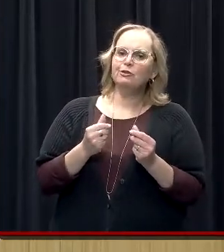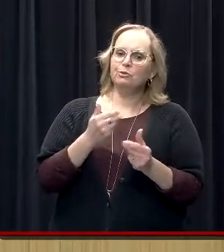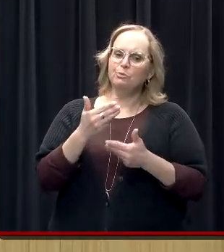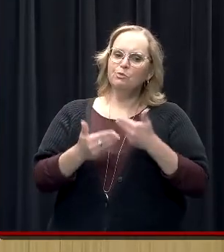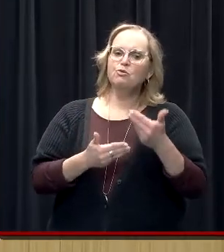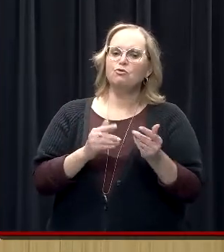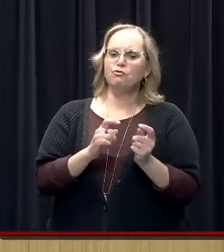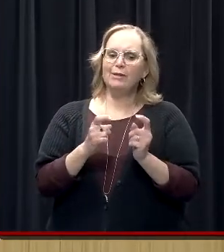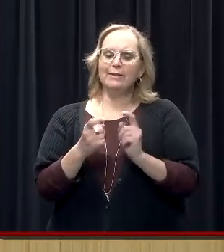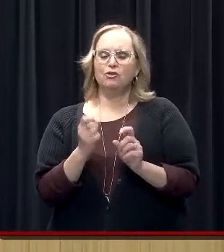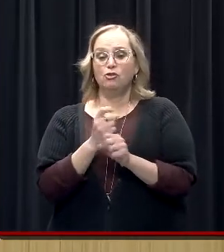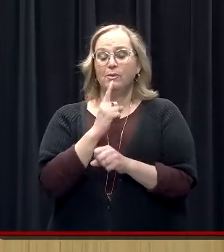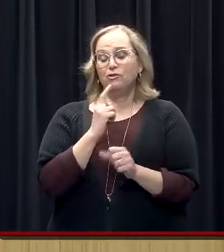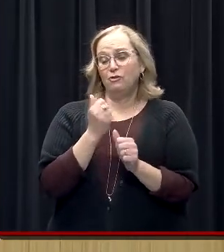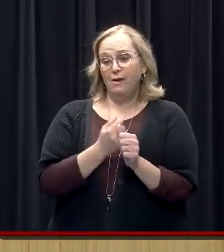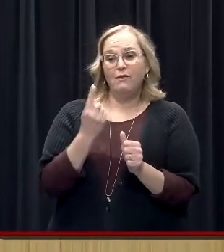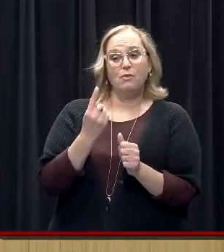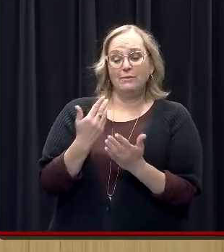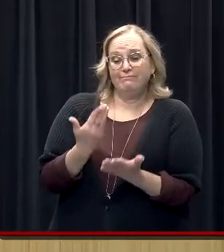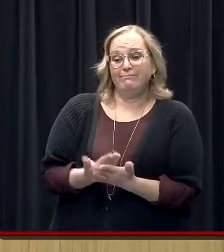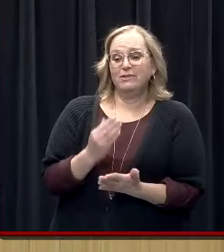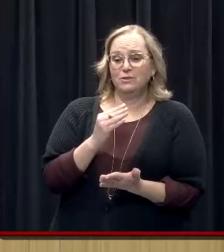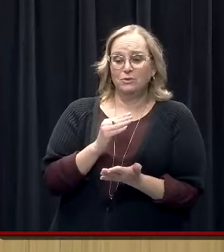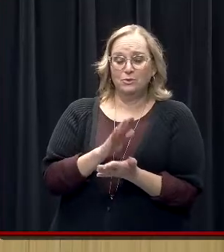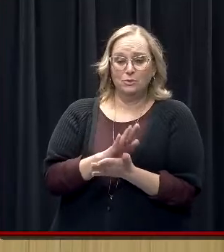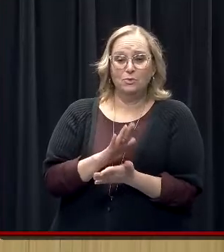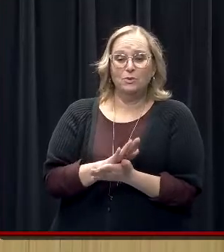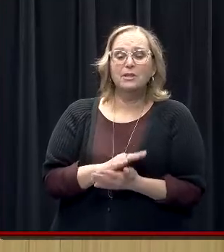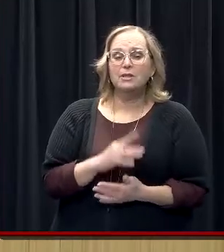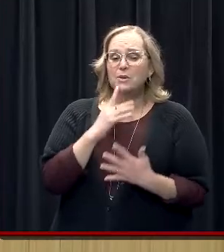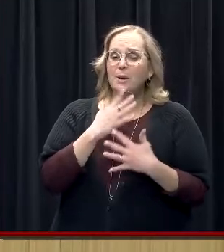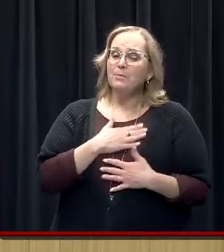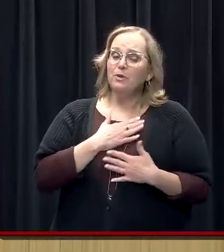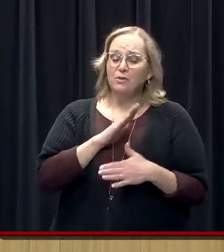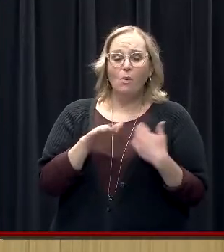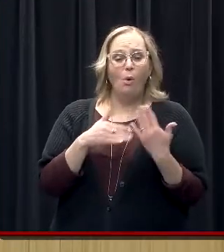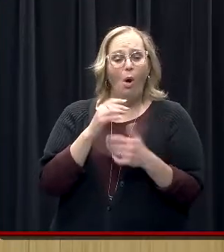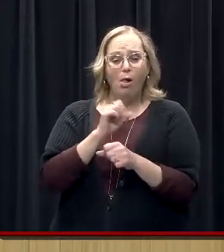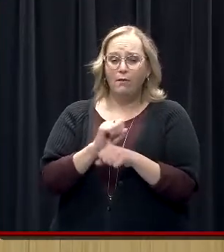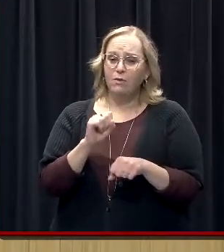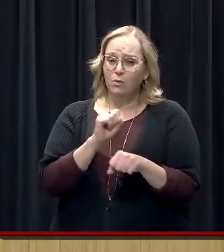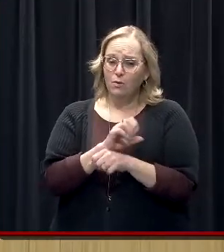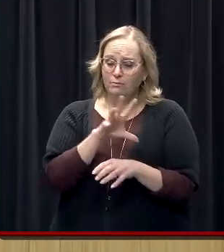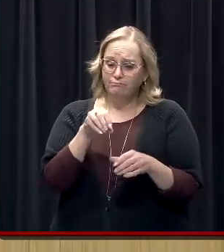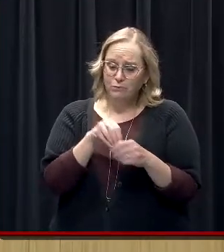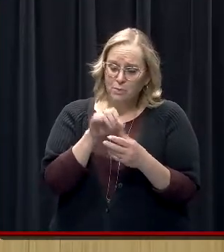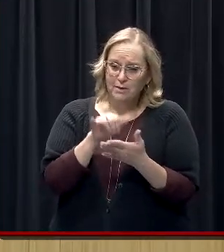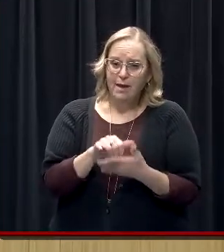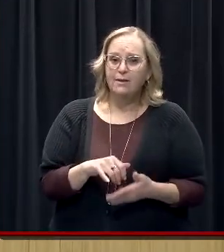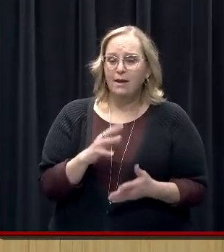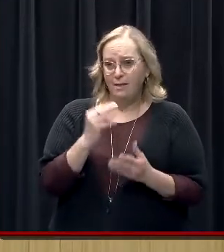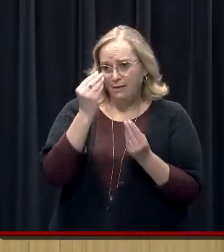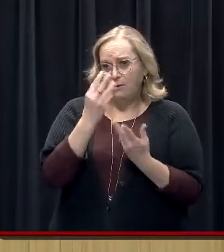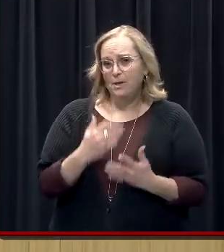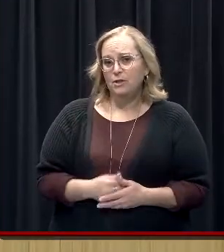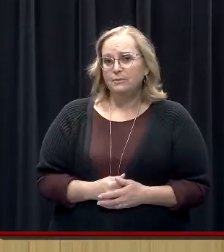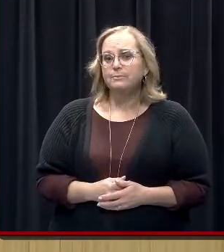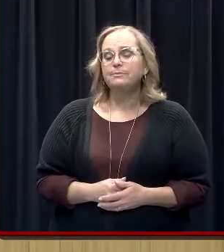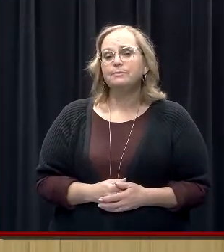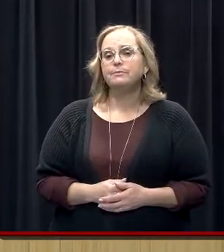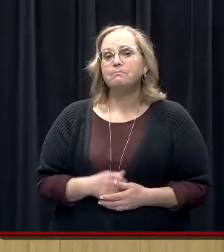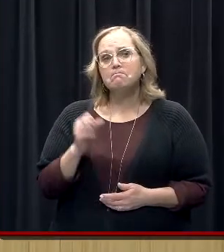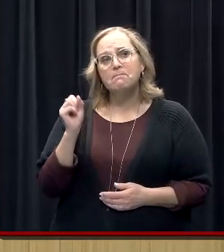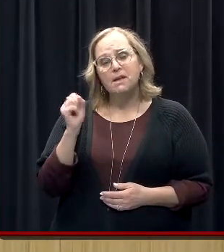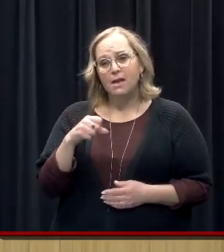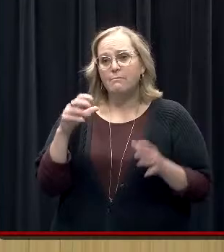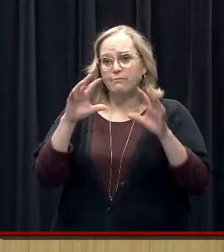to school. So I appreciate the work that went into that and the information. But yeah, overall, I just,